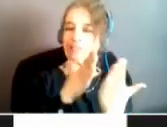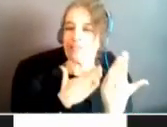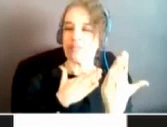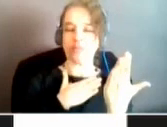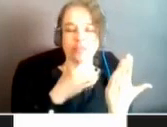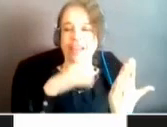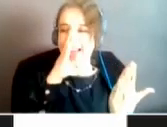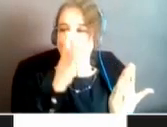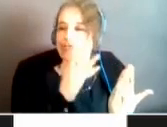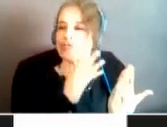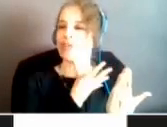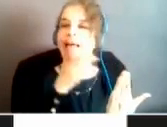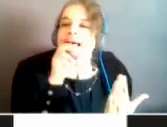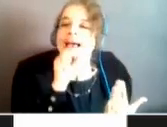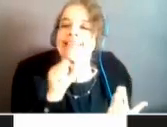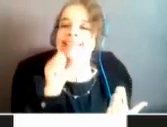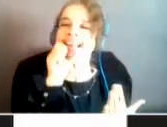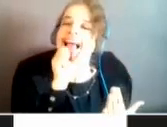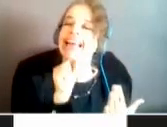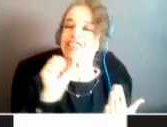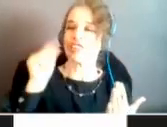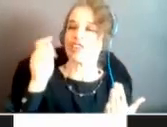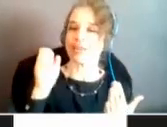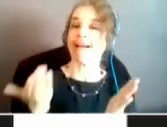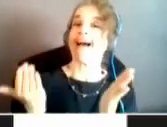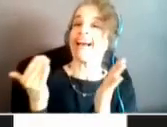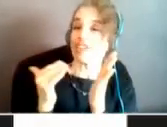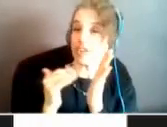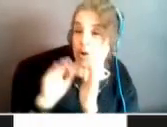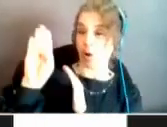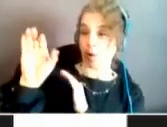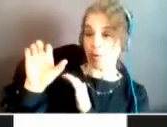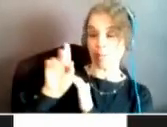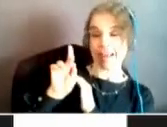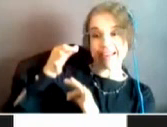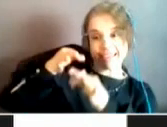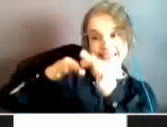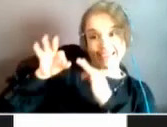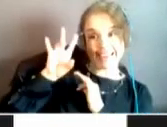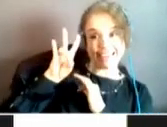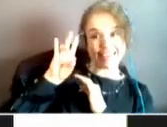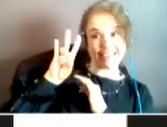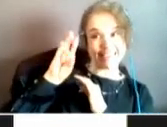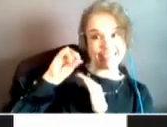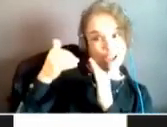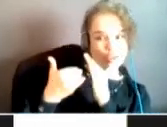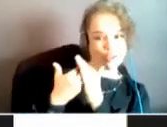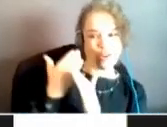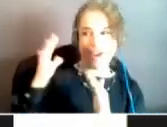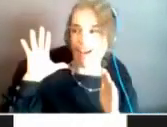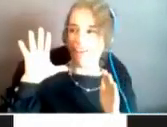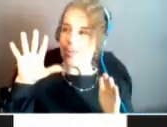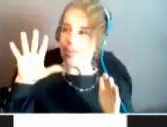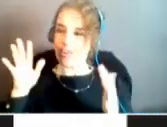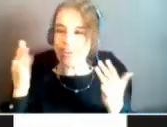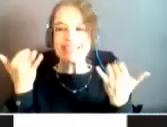just ignore that age. And again, going back to, you know, 74 is the new 54 or